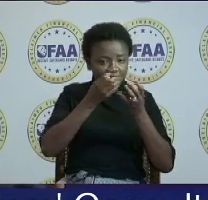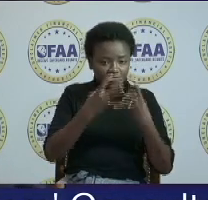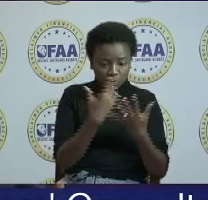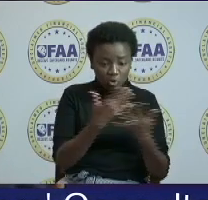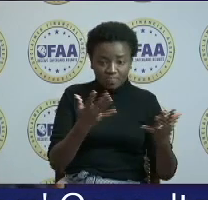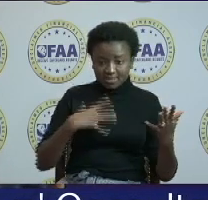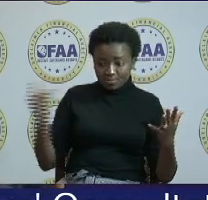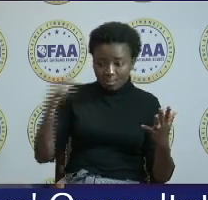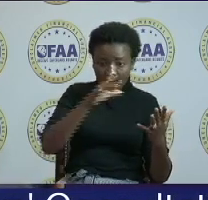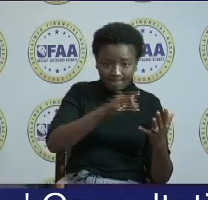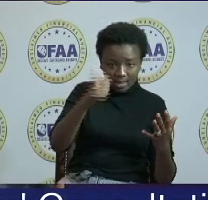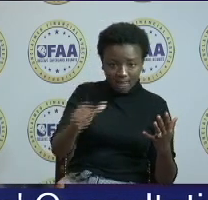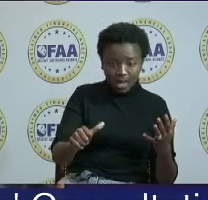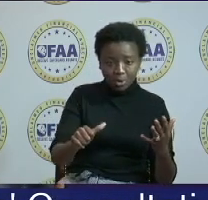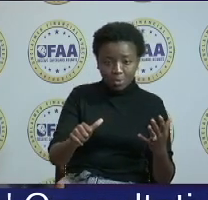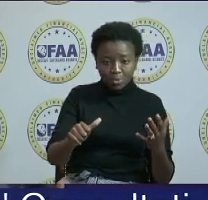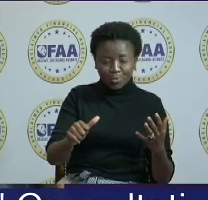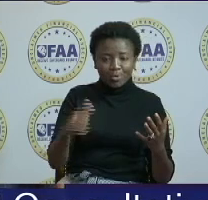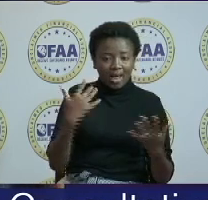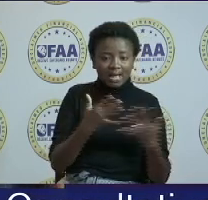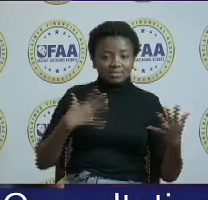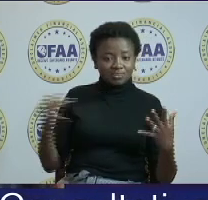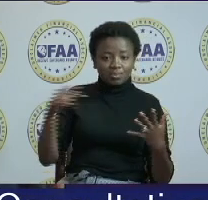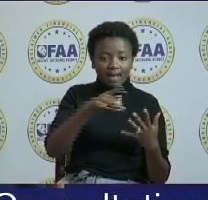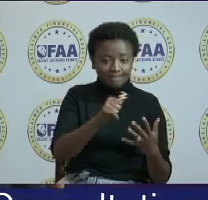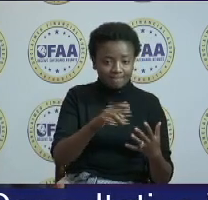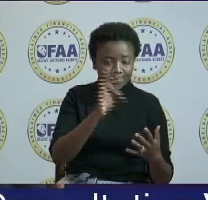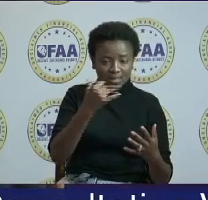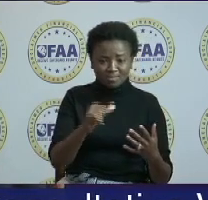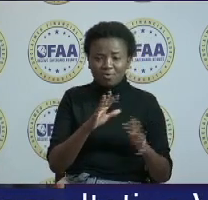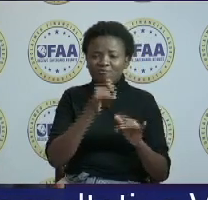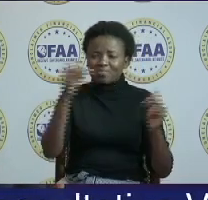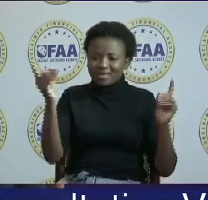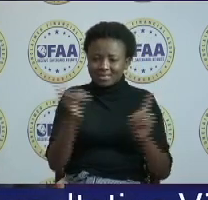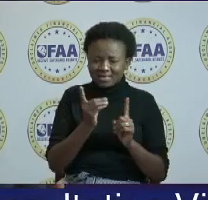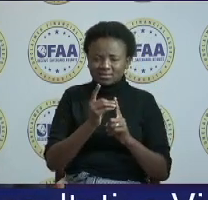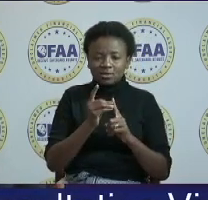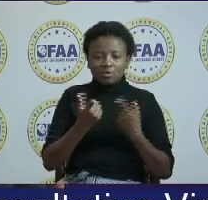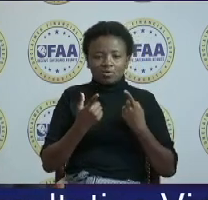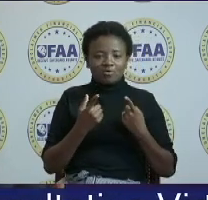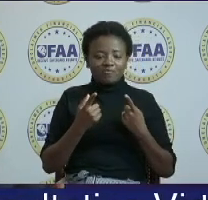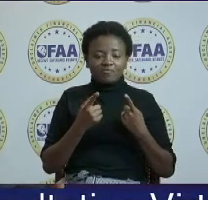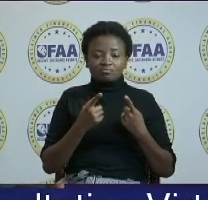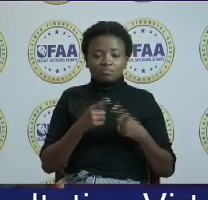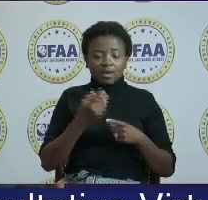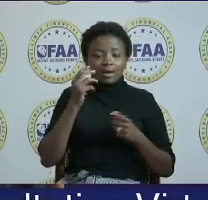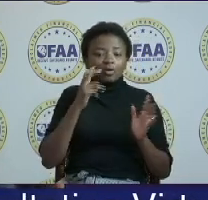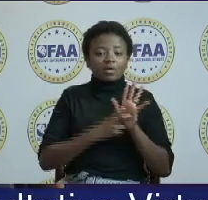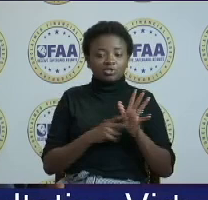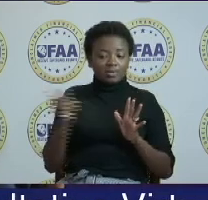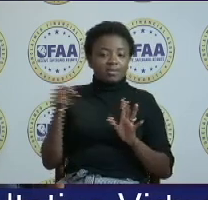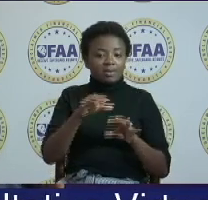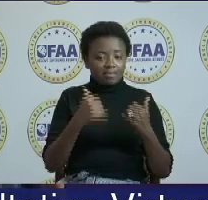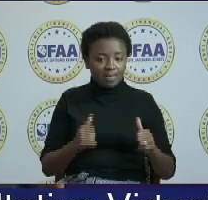assets from the date of incorporation. So already that's a conflict from the word go. And so that and many others that we